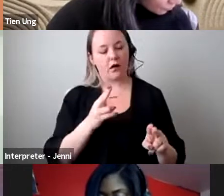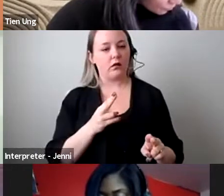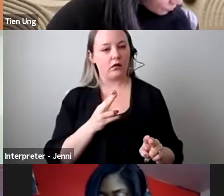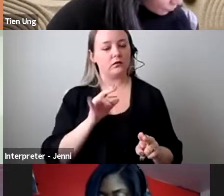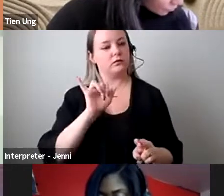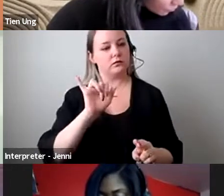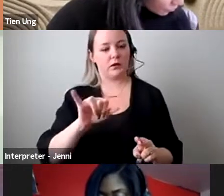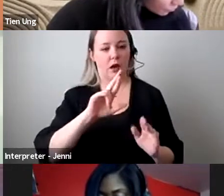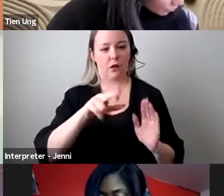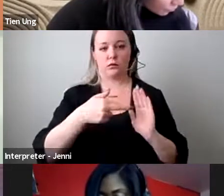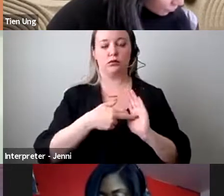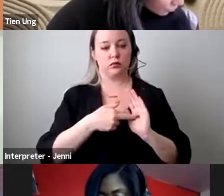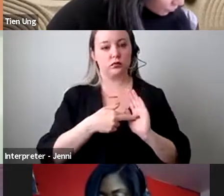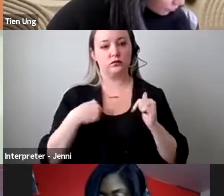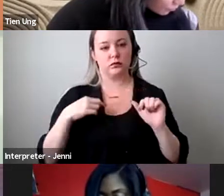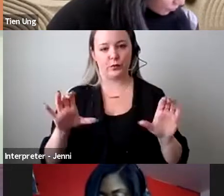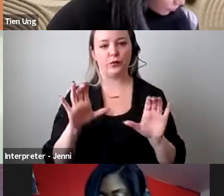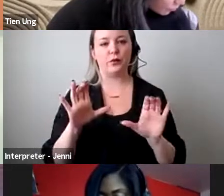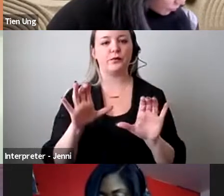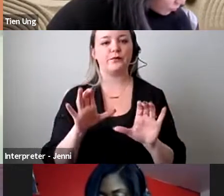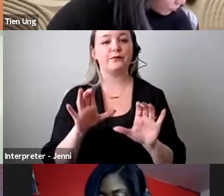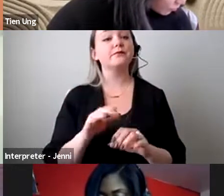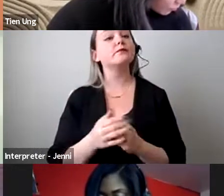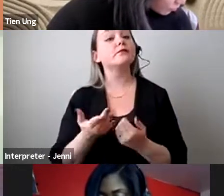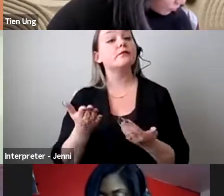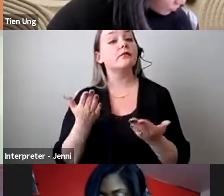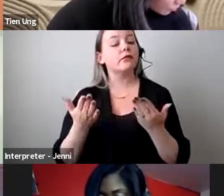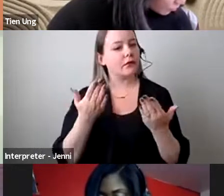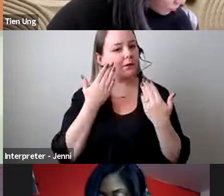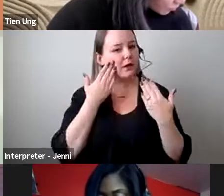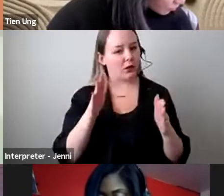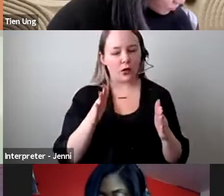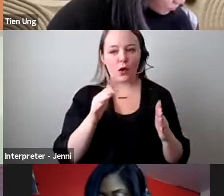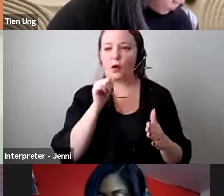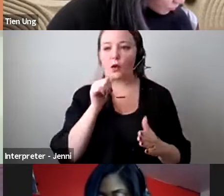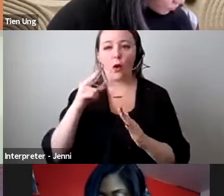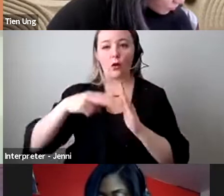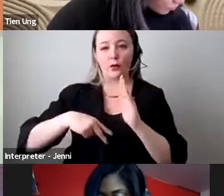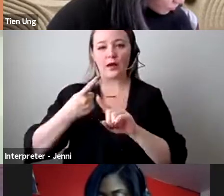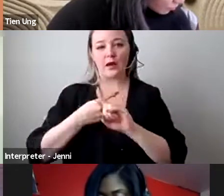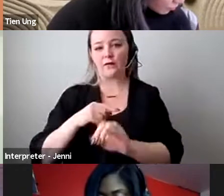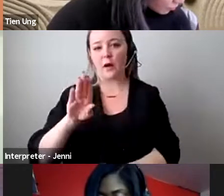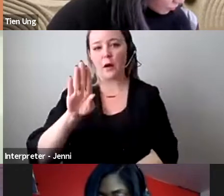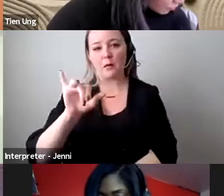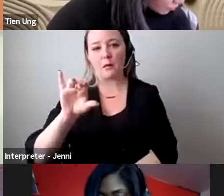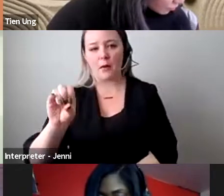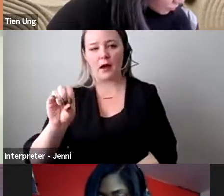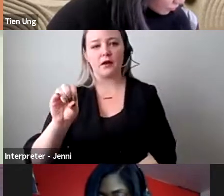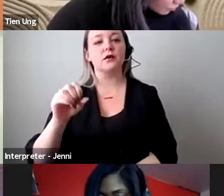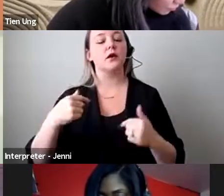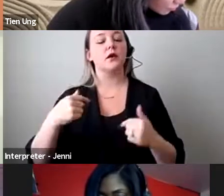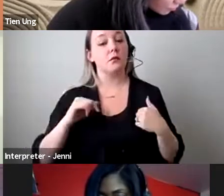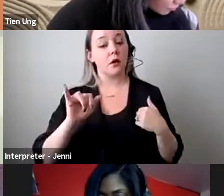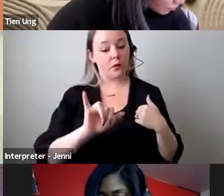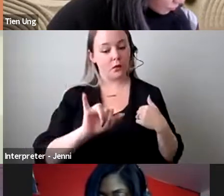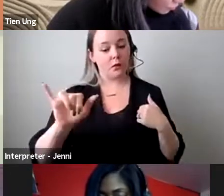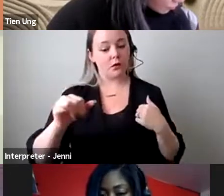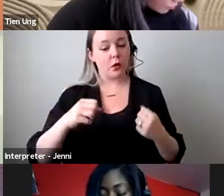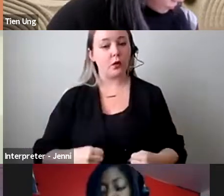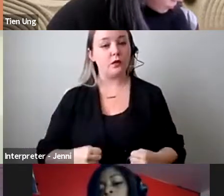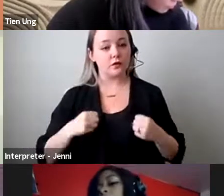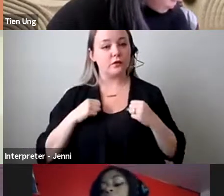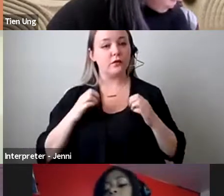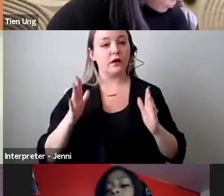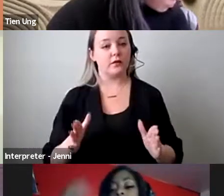roles. What you don't know about me, and you won't read in my bio, is that I'm also a survivor. I